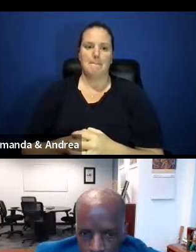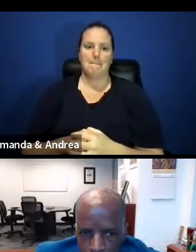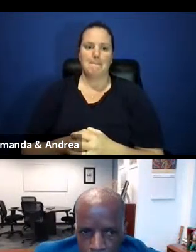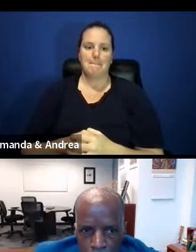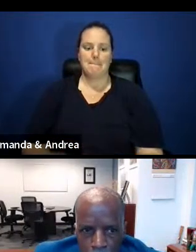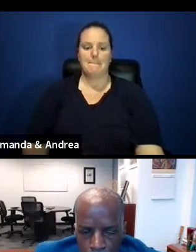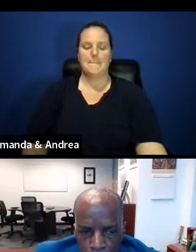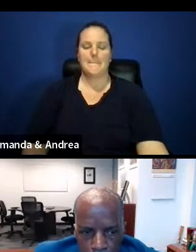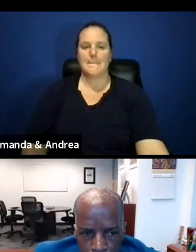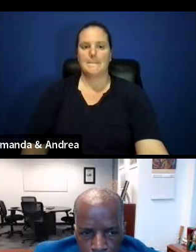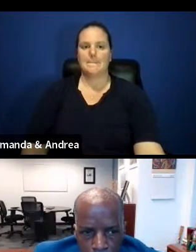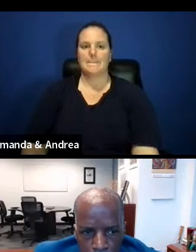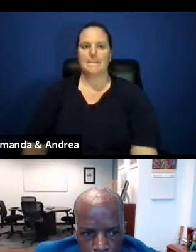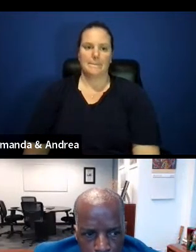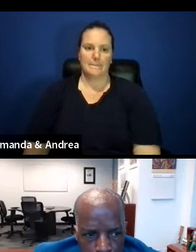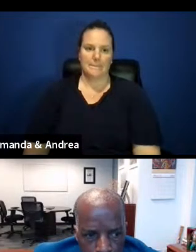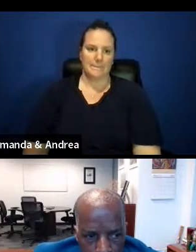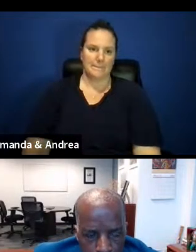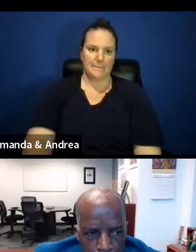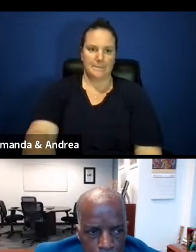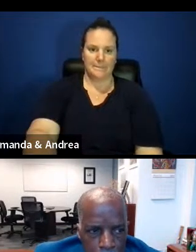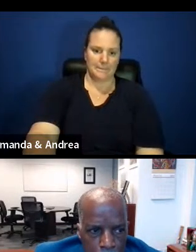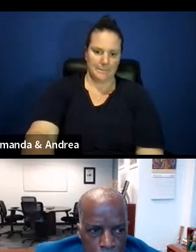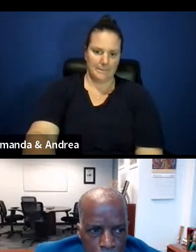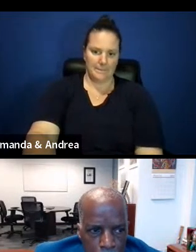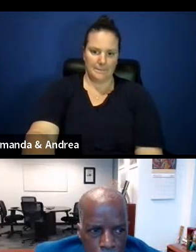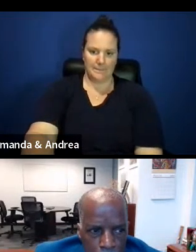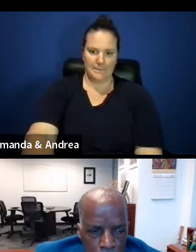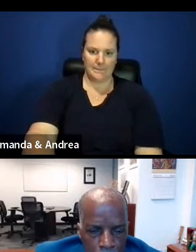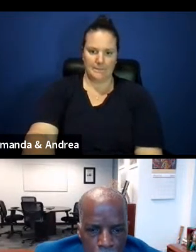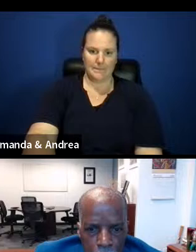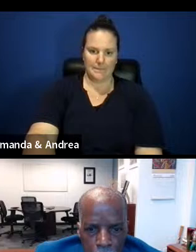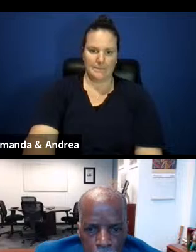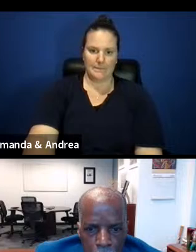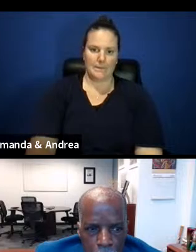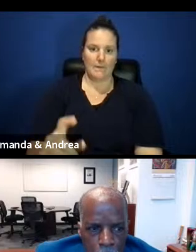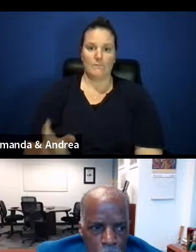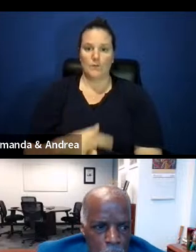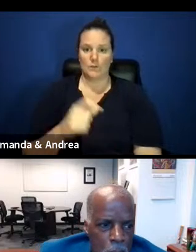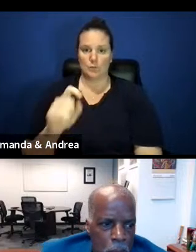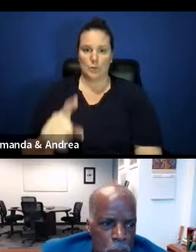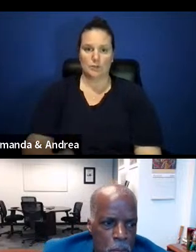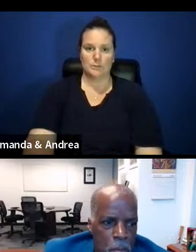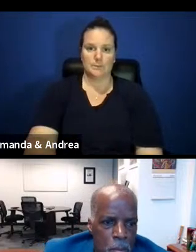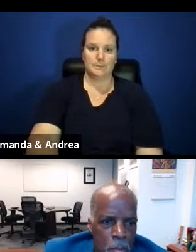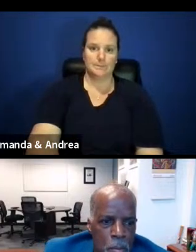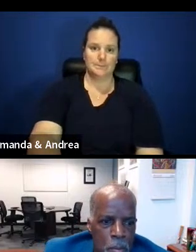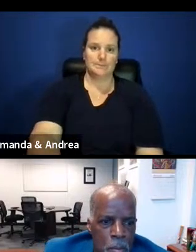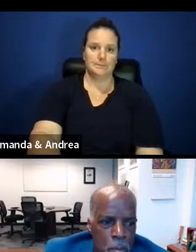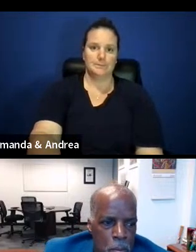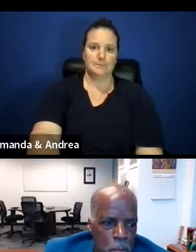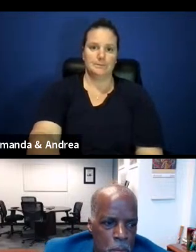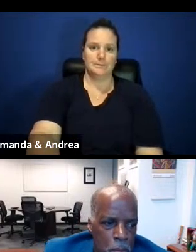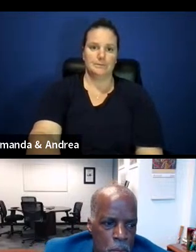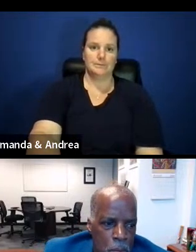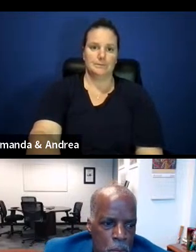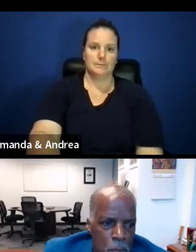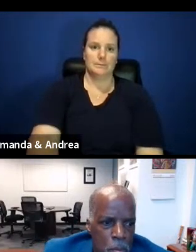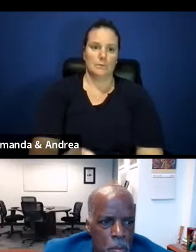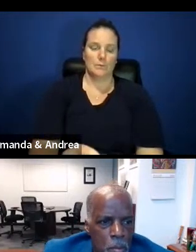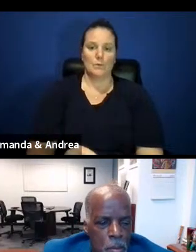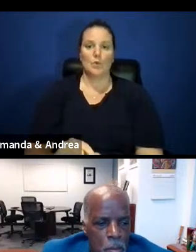I already have our first question. And so group, I turn to you all.